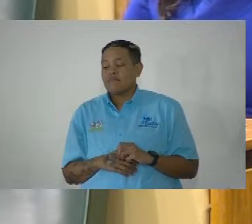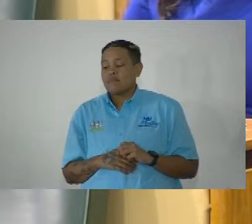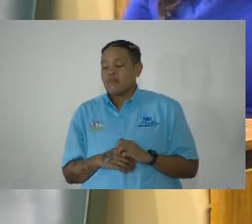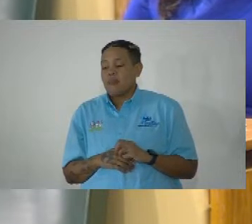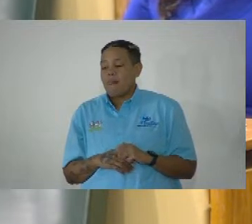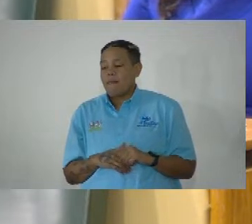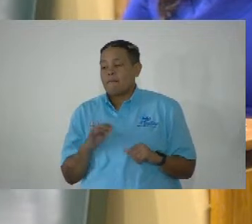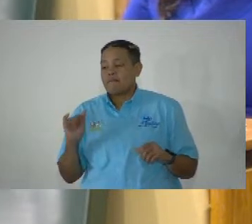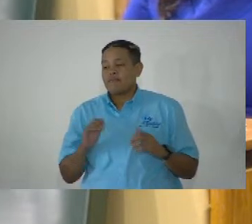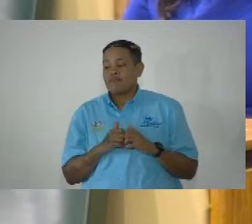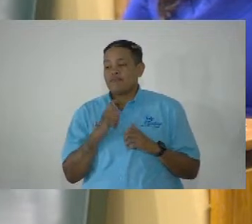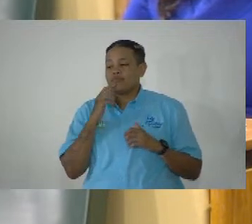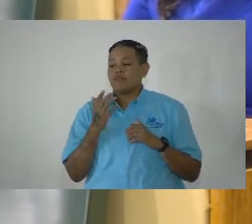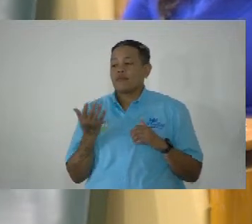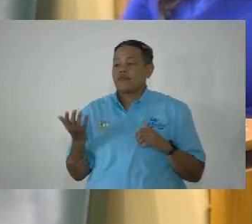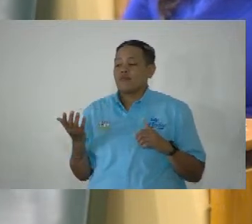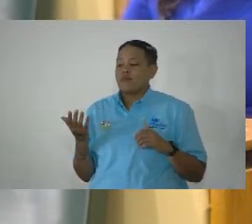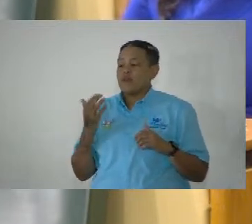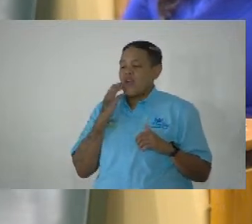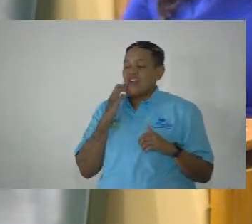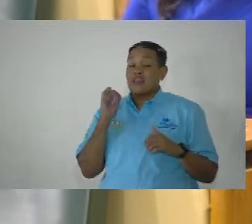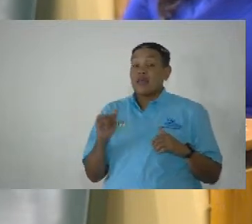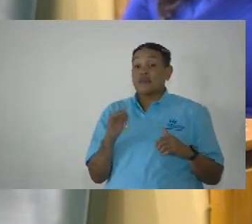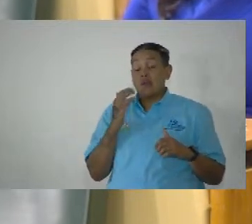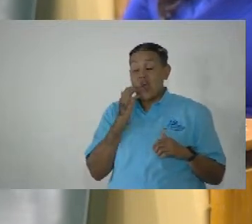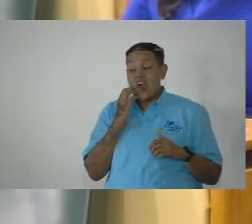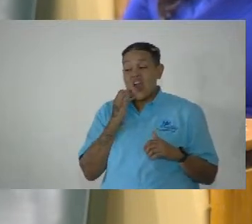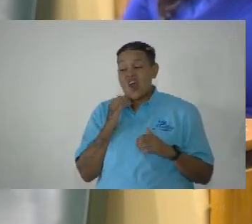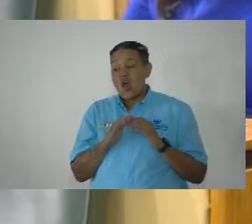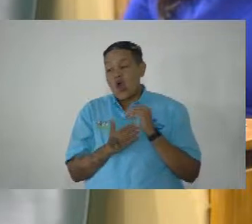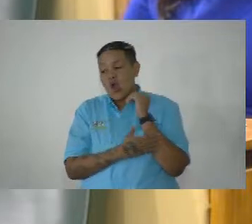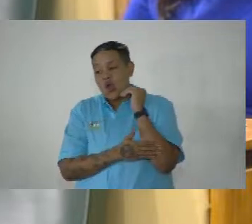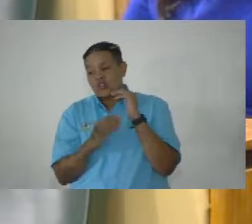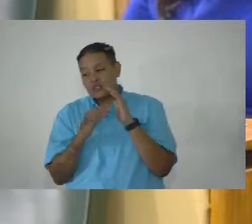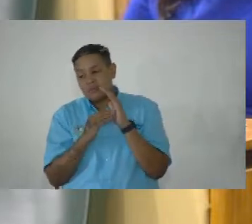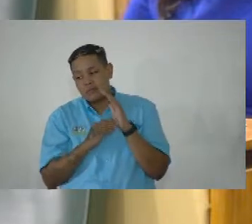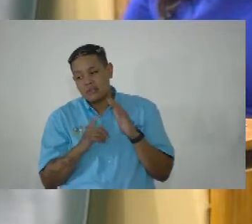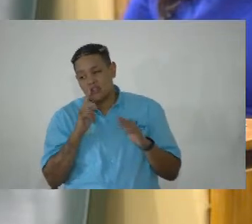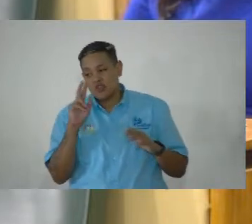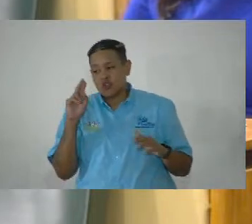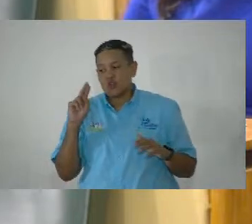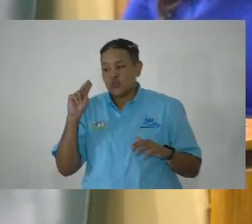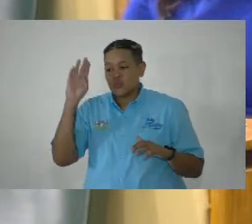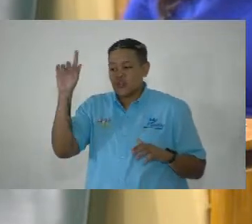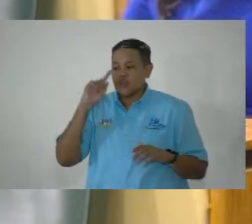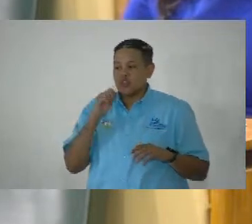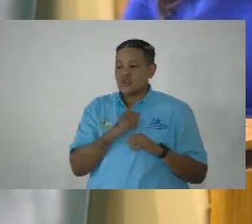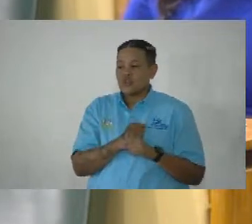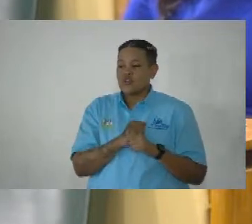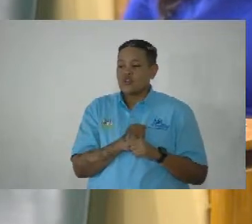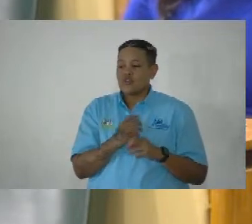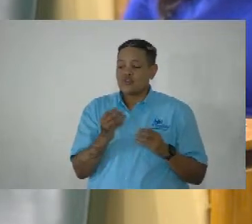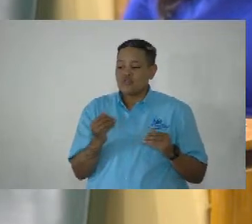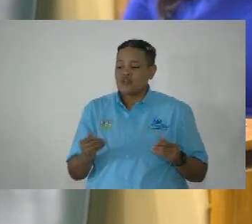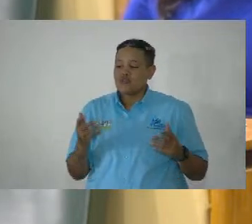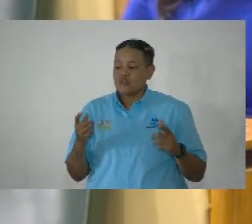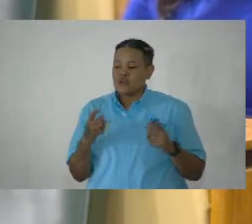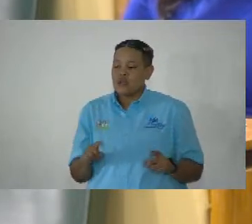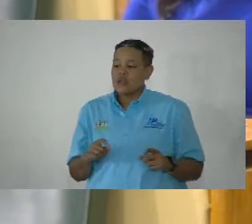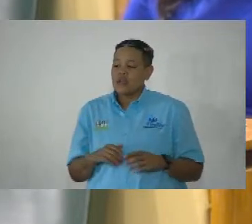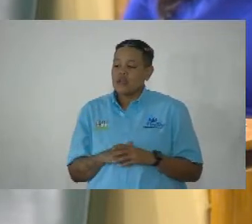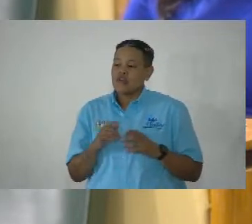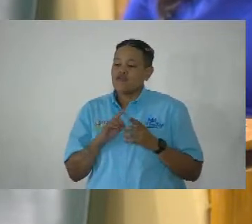so that's how countries, to answer your specific question, that's how countries get placed on it. It's United Nations Security resolutions.